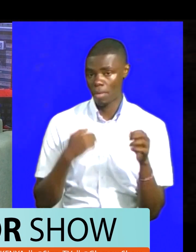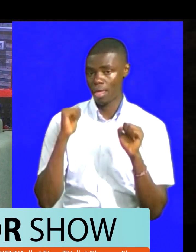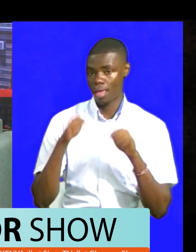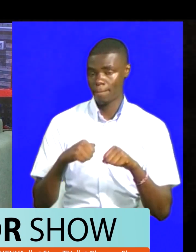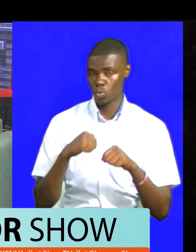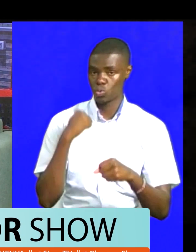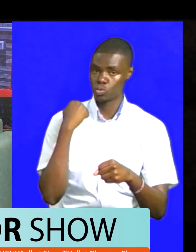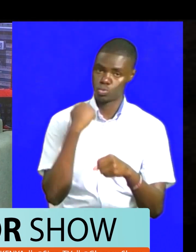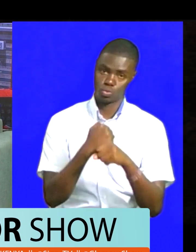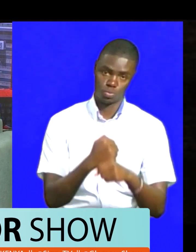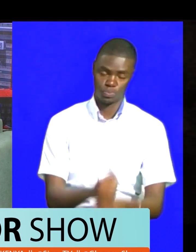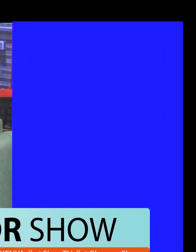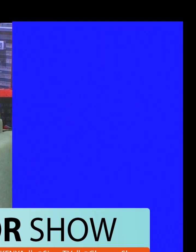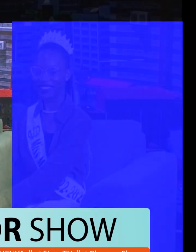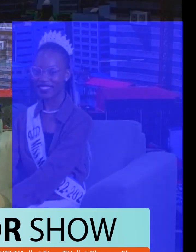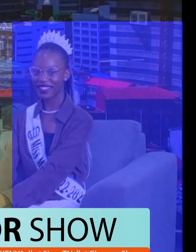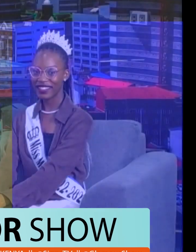do. Yeah.